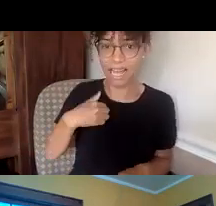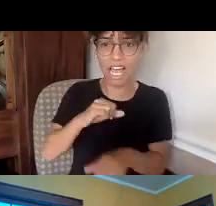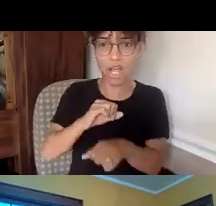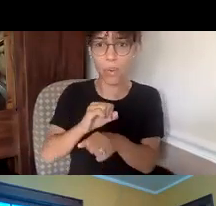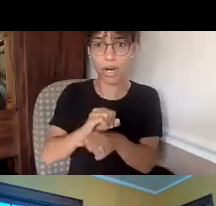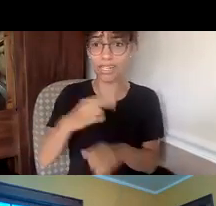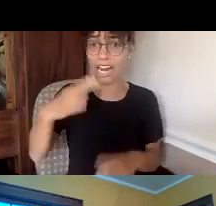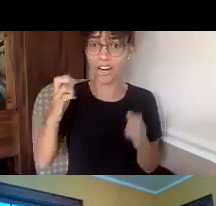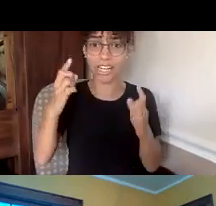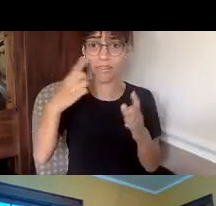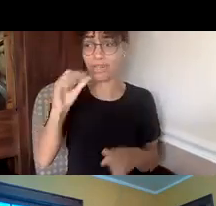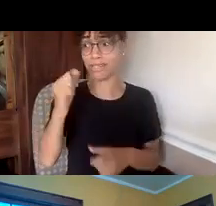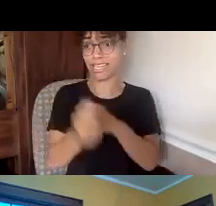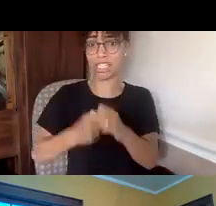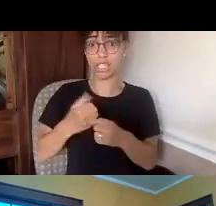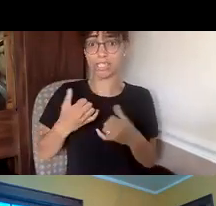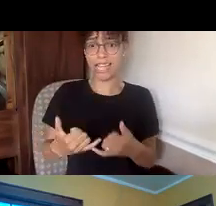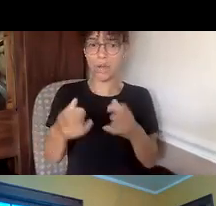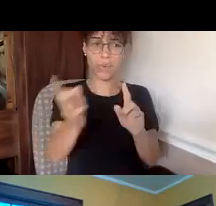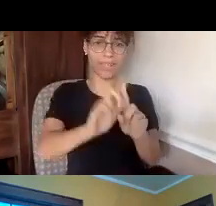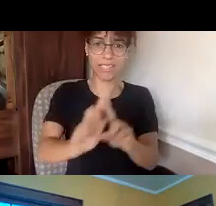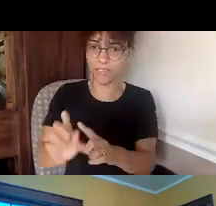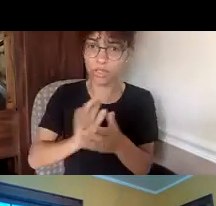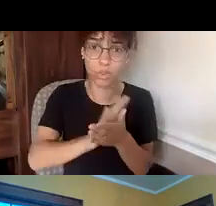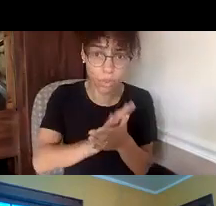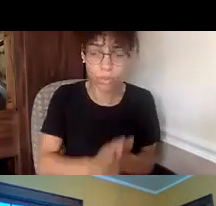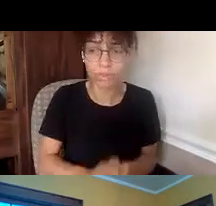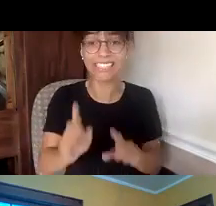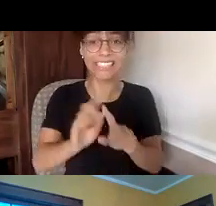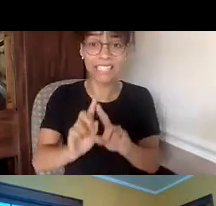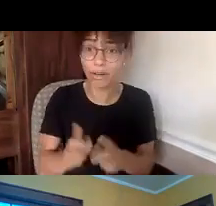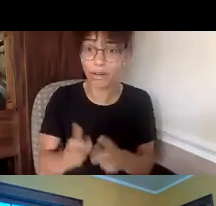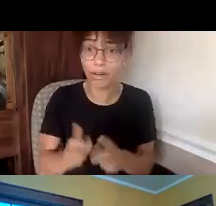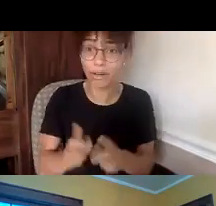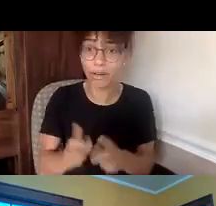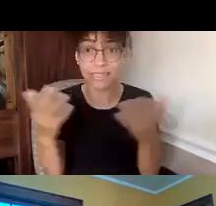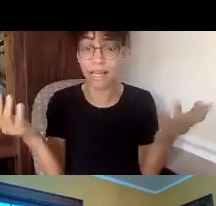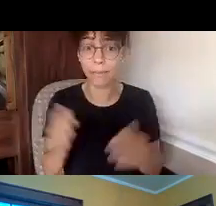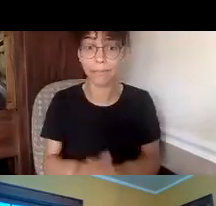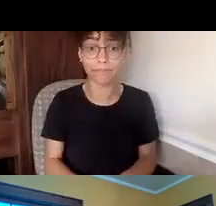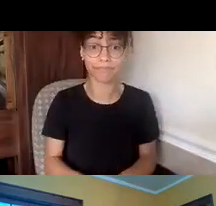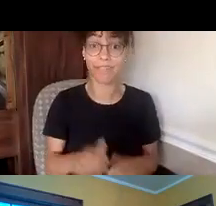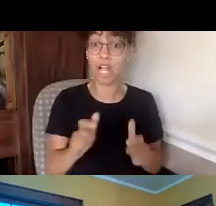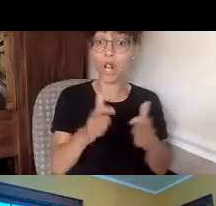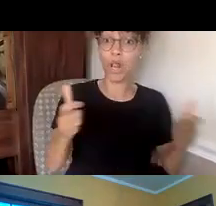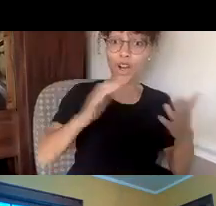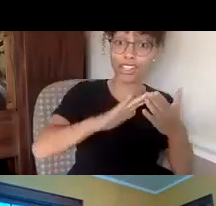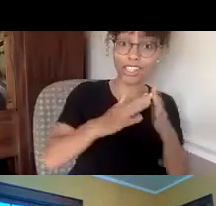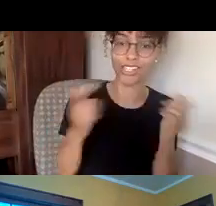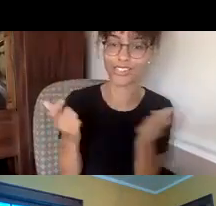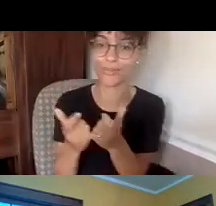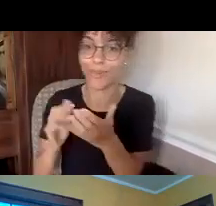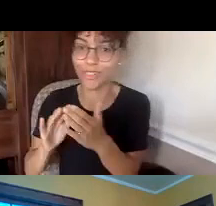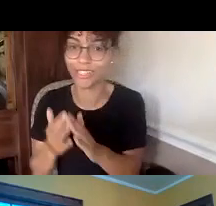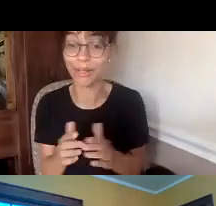years now at lots of different kinds of schools and lots of different kinds of places. Large cities, small cities, big